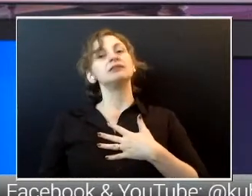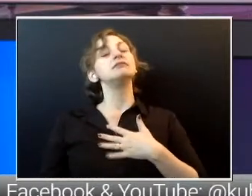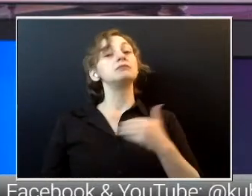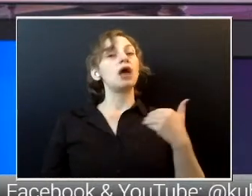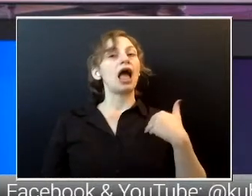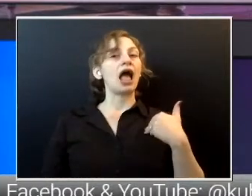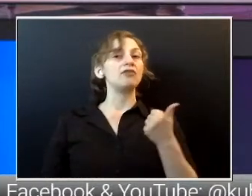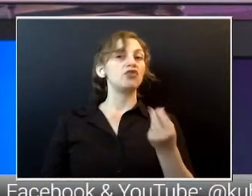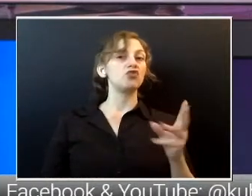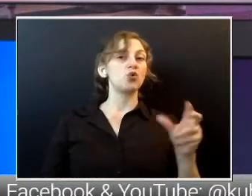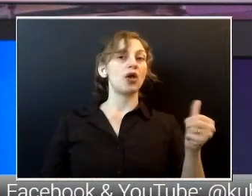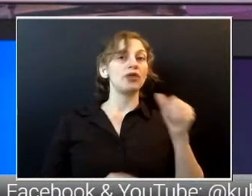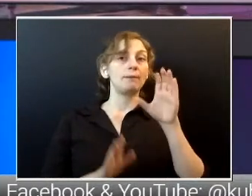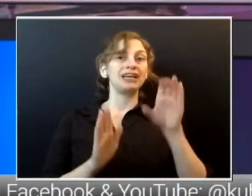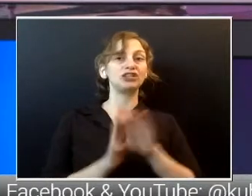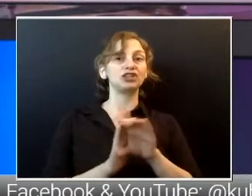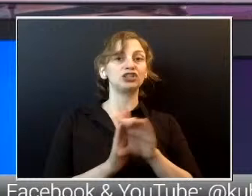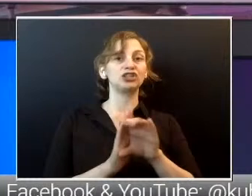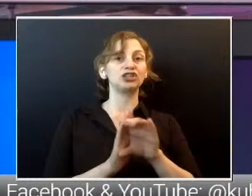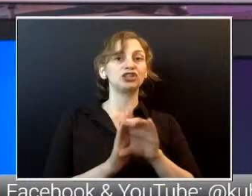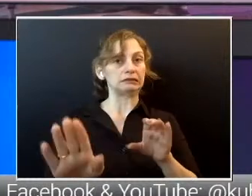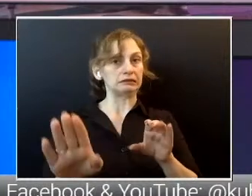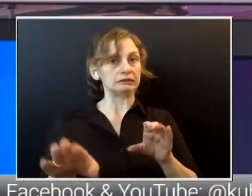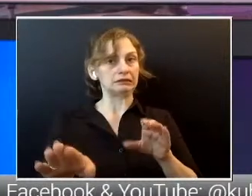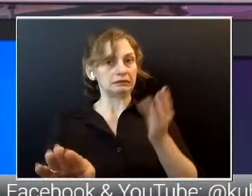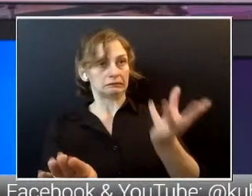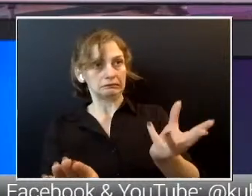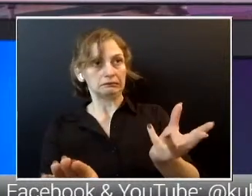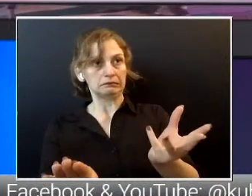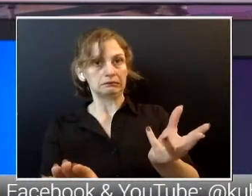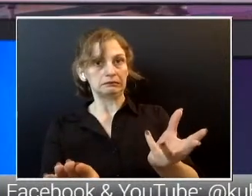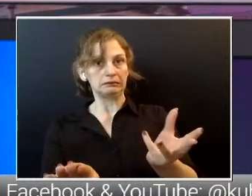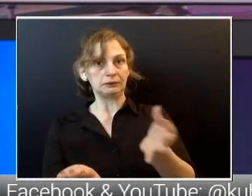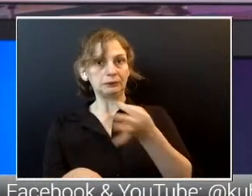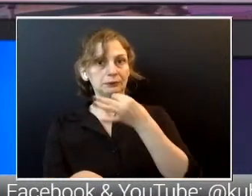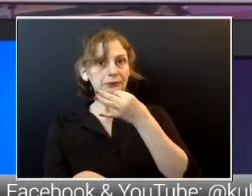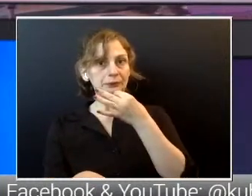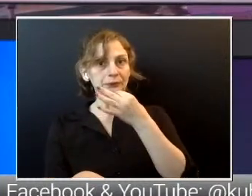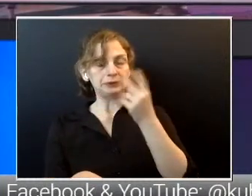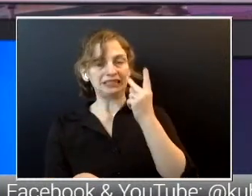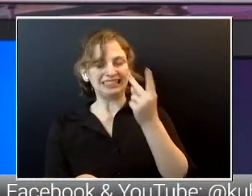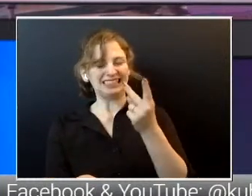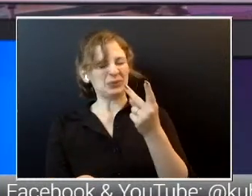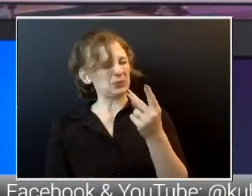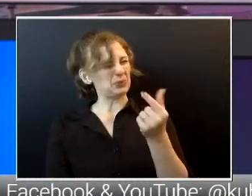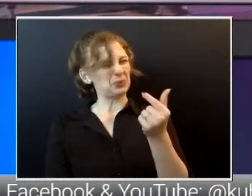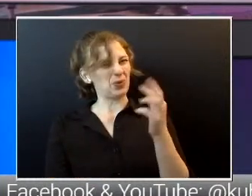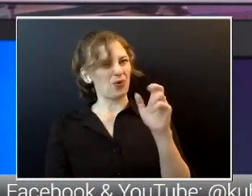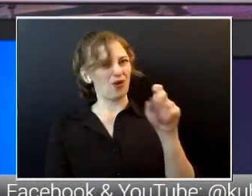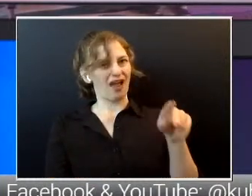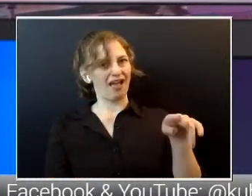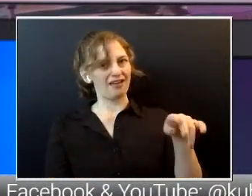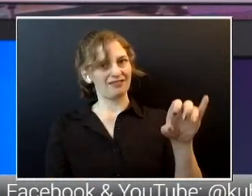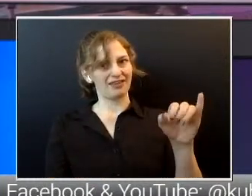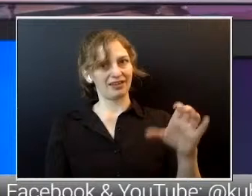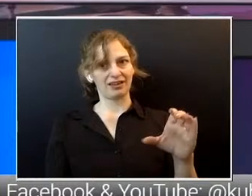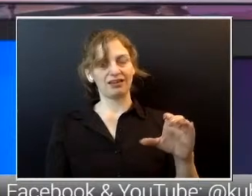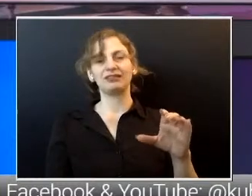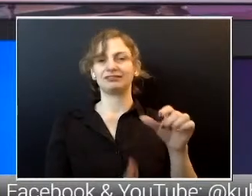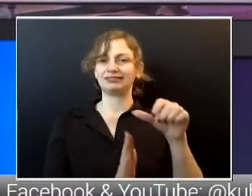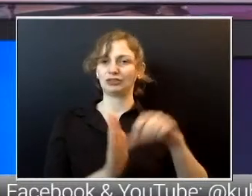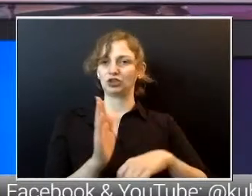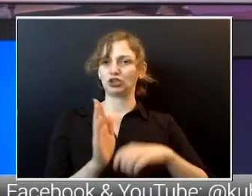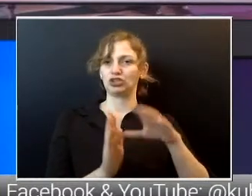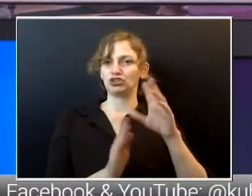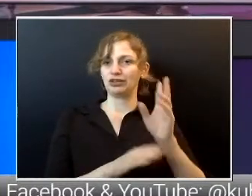show our viewers. We do want to give you a quick note. You're about to see some very graphic surgery video. So if you're squeamish, you just might want to close